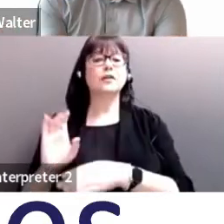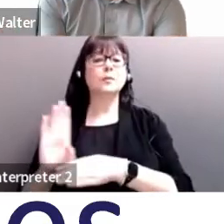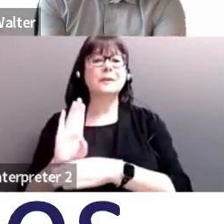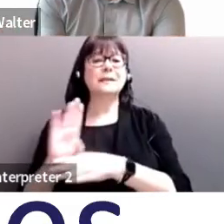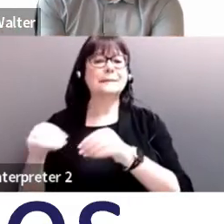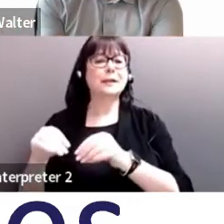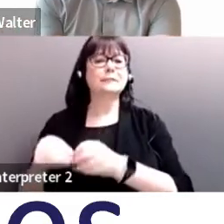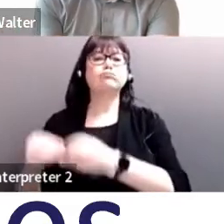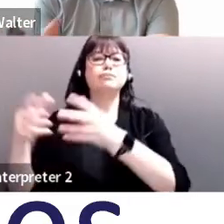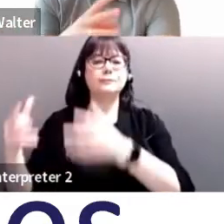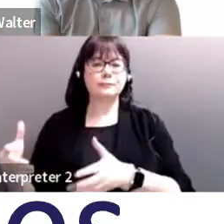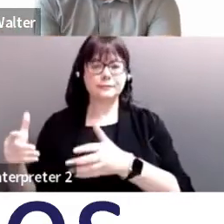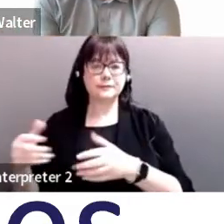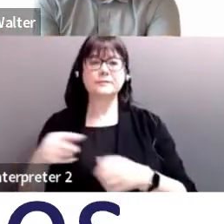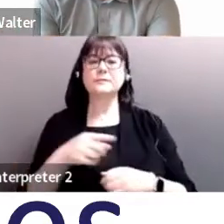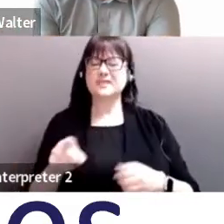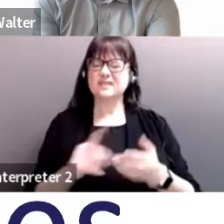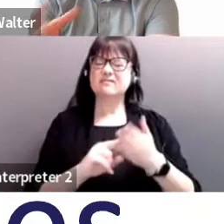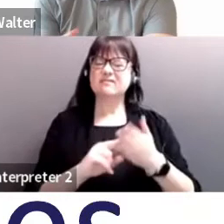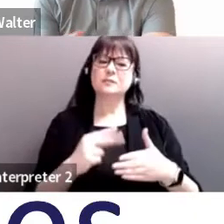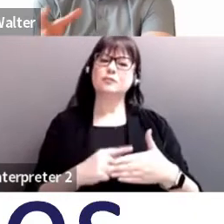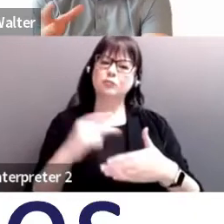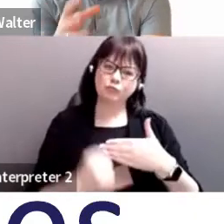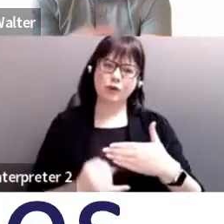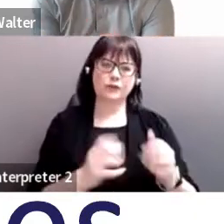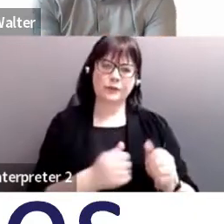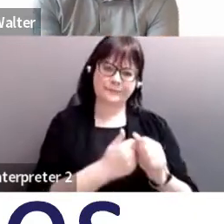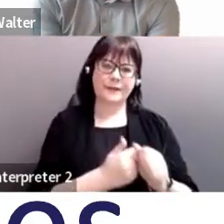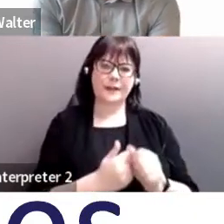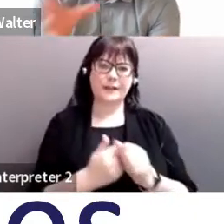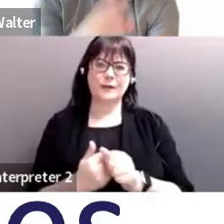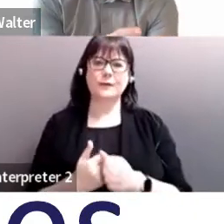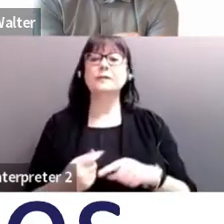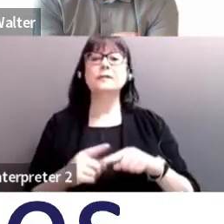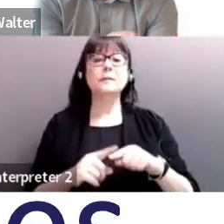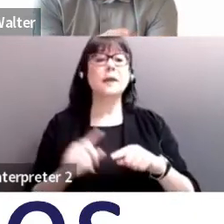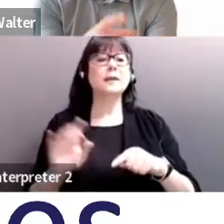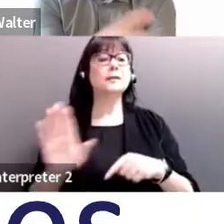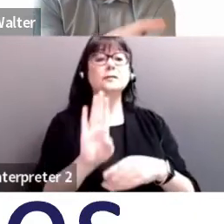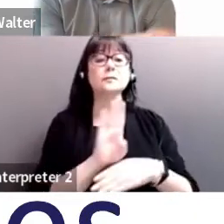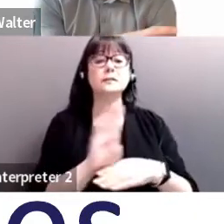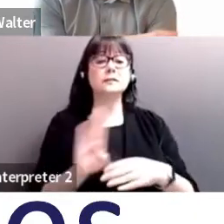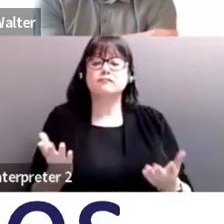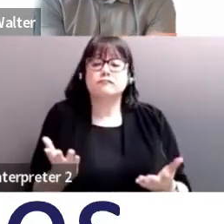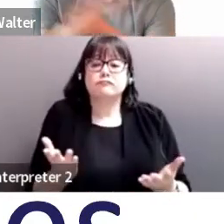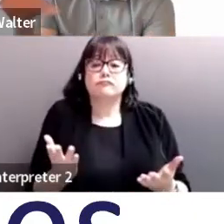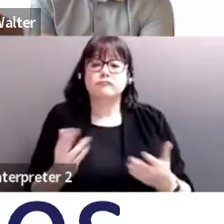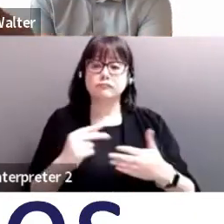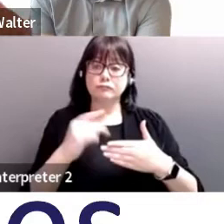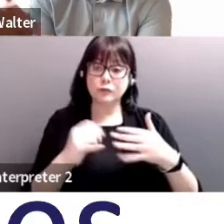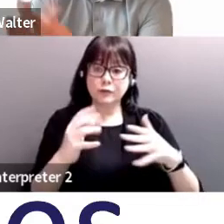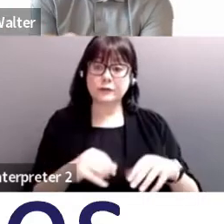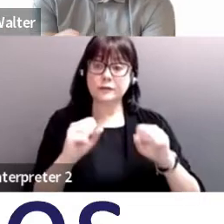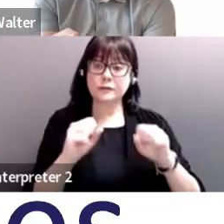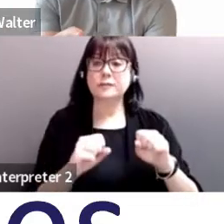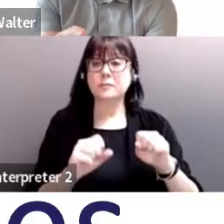much project-based. So depending on the projects that you're executing in your business, you'll likely be able to associate that project with one